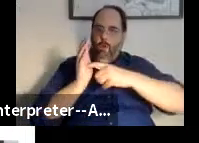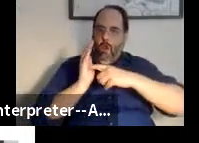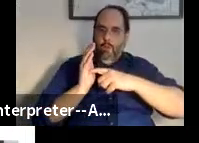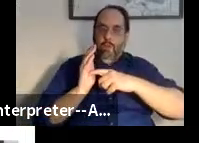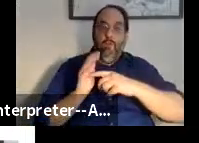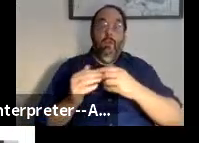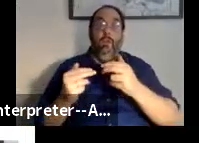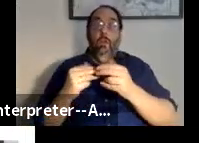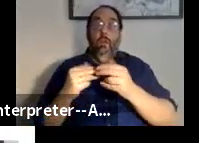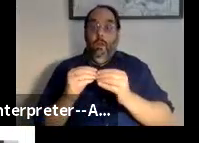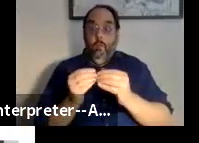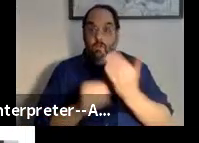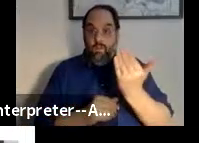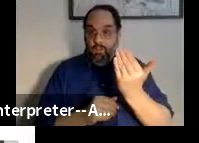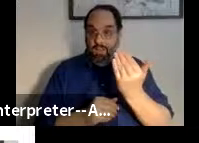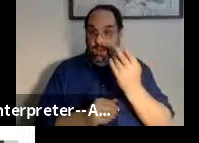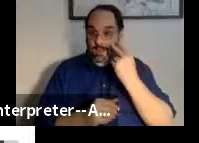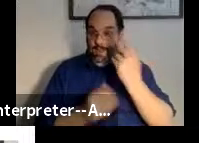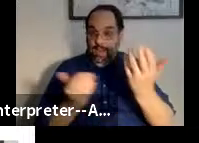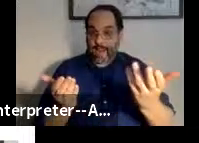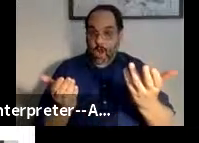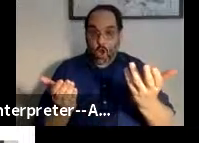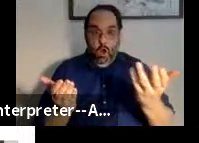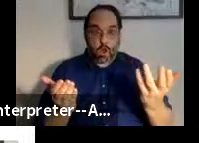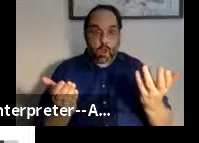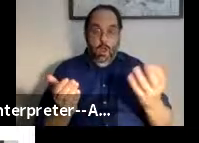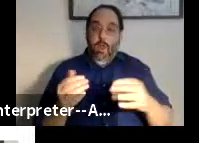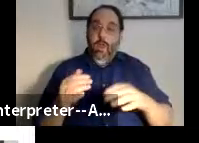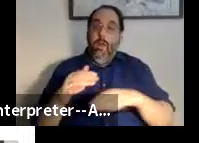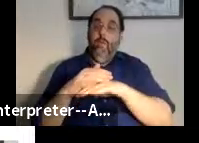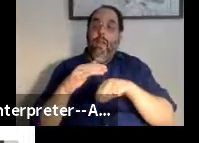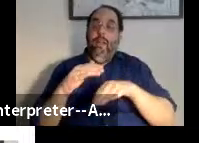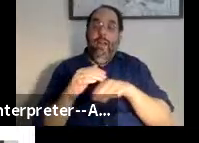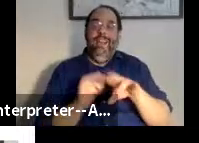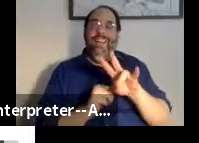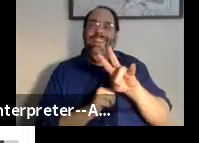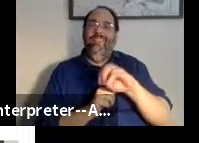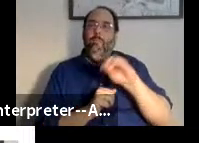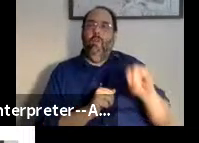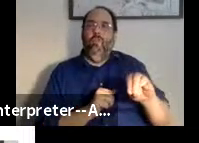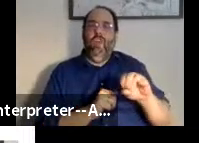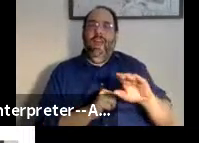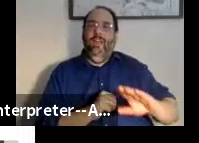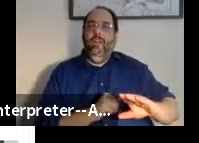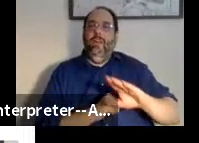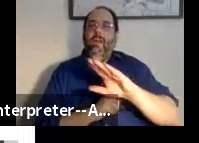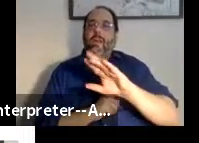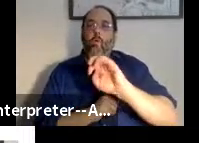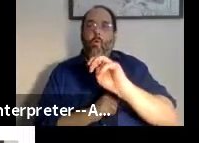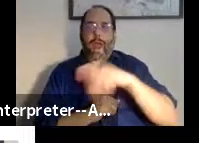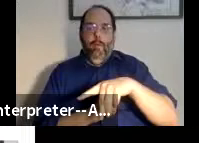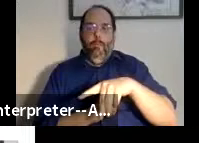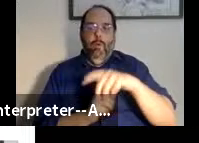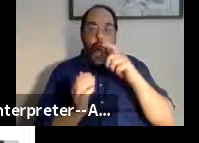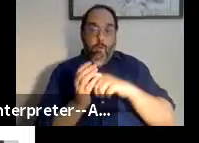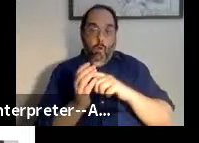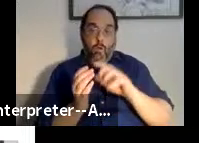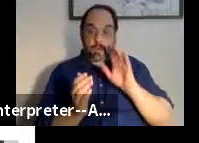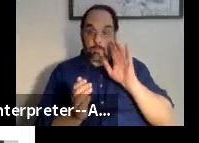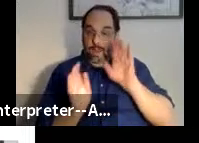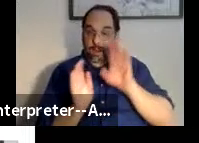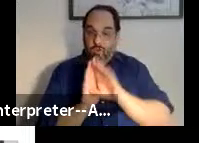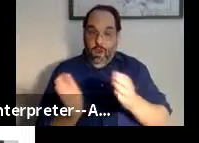the baseline used for a wheelchair work method is a 7% ramp. And in the bottom picture, you can see an individual